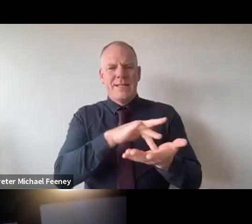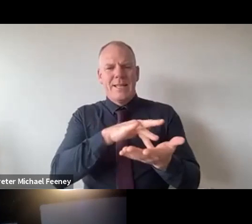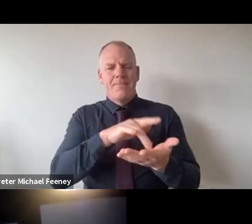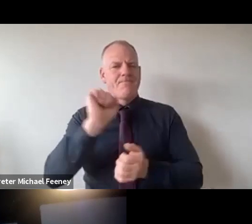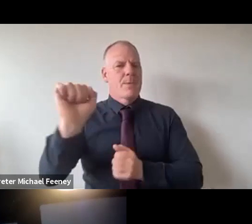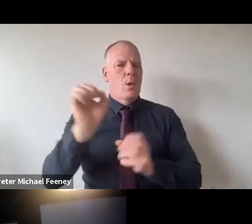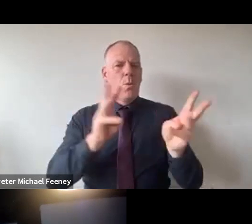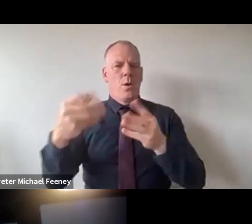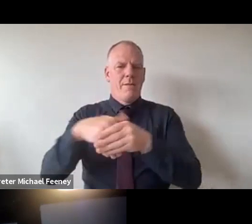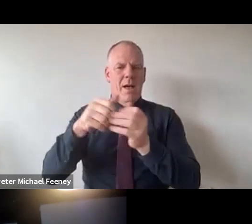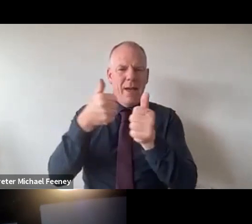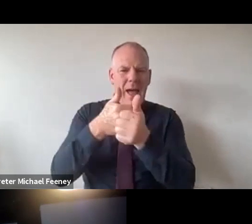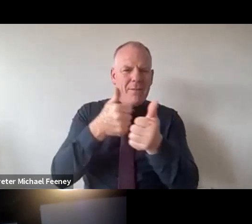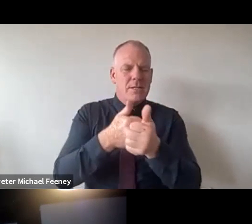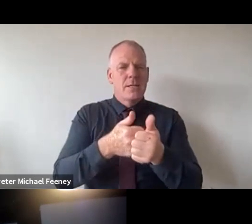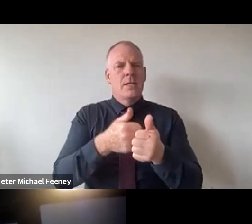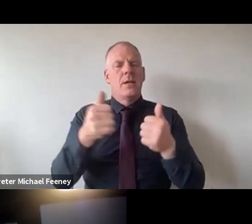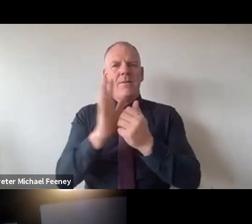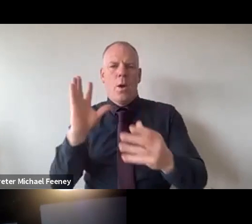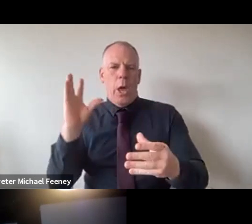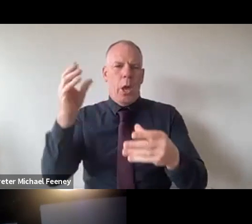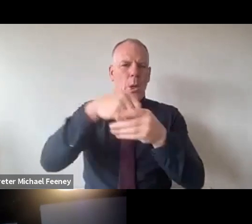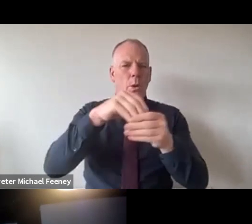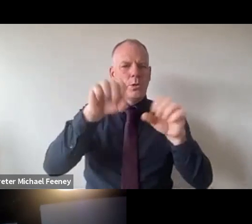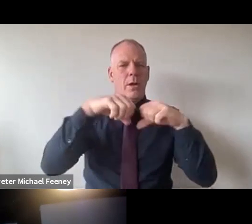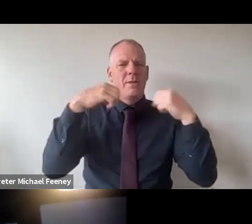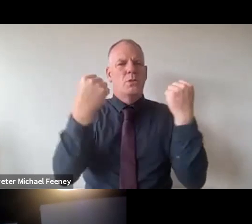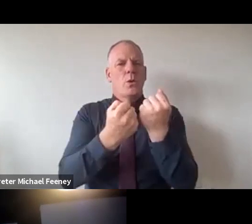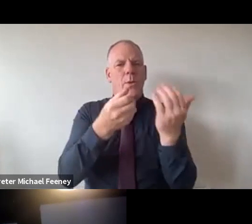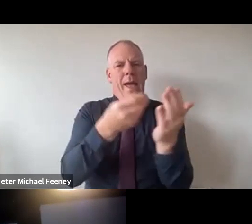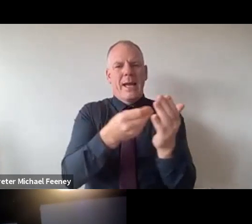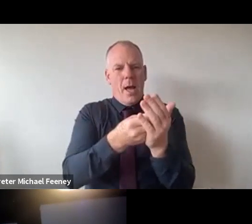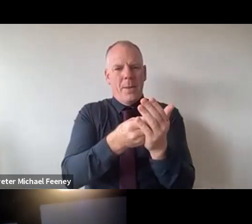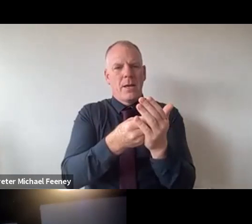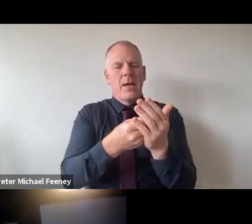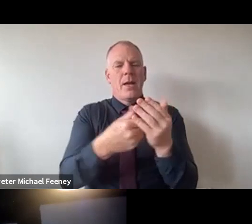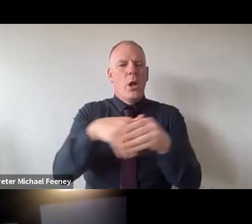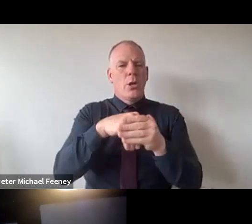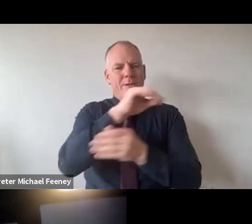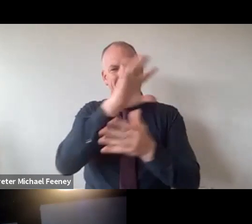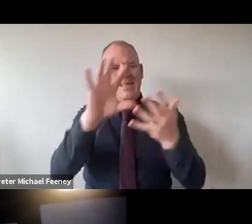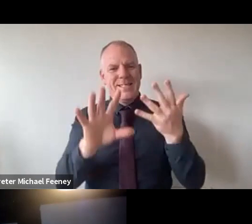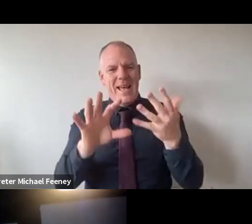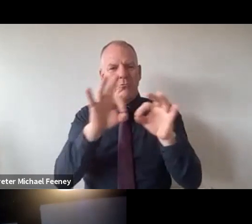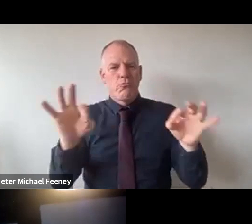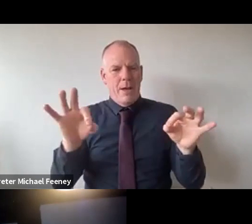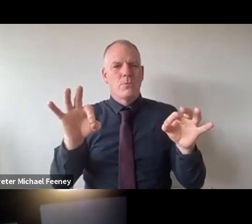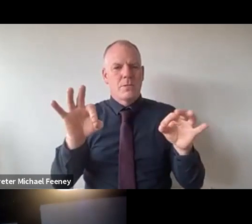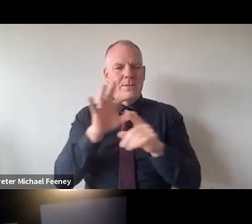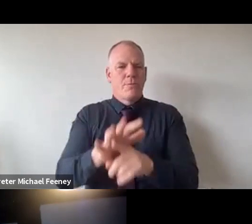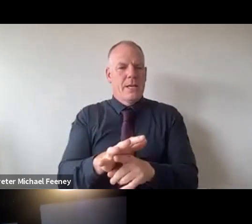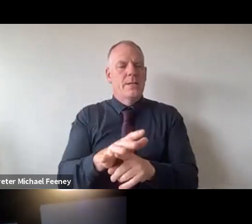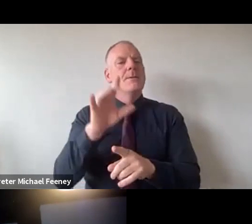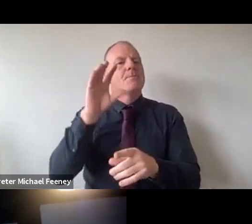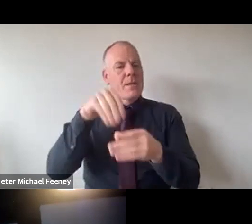and advocacy around the case for the inclusion of a socioeconomic status ground in Irish equality legislation, which he carries out